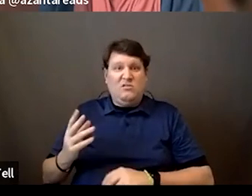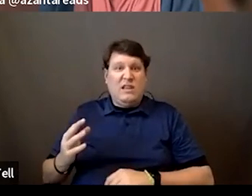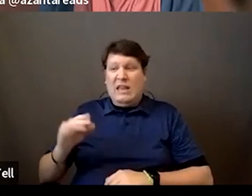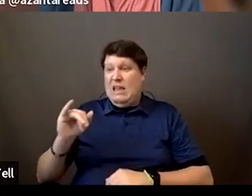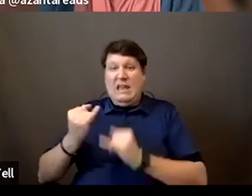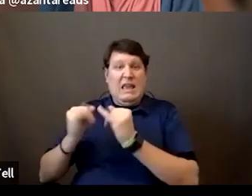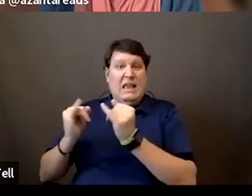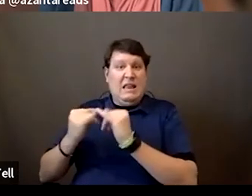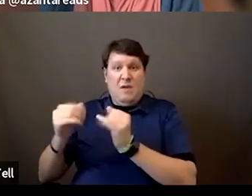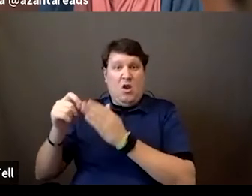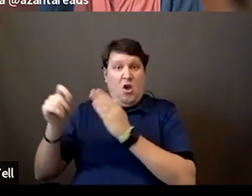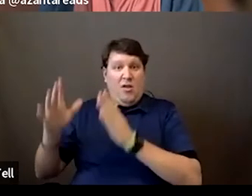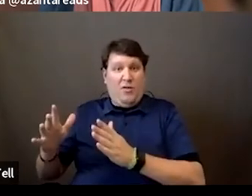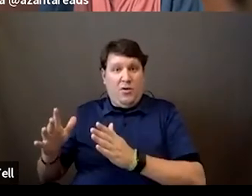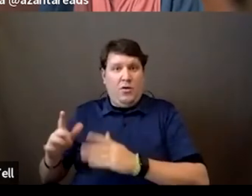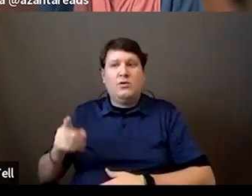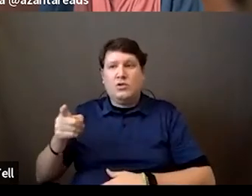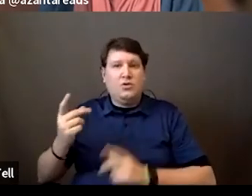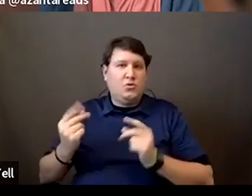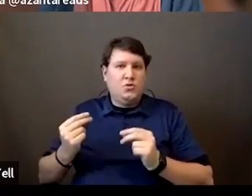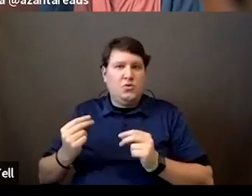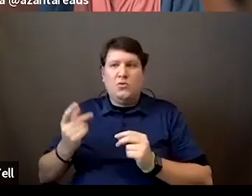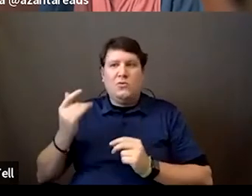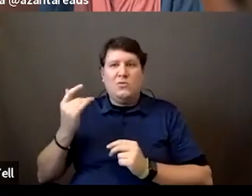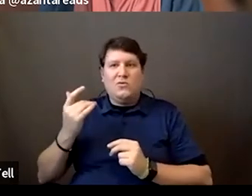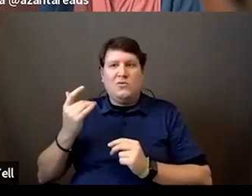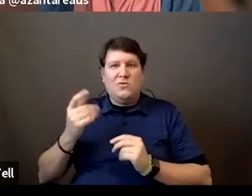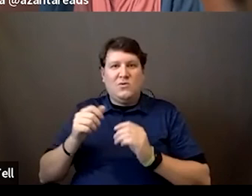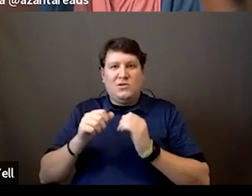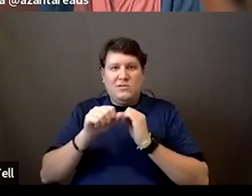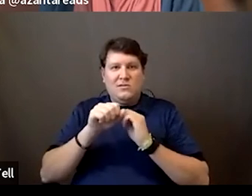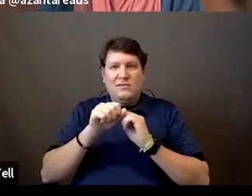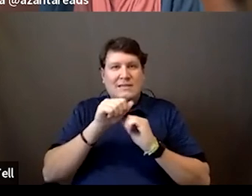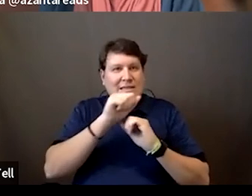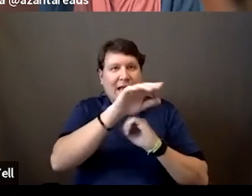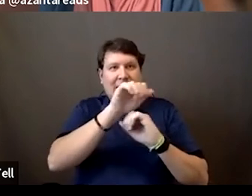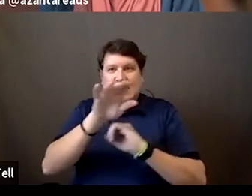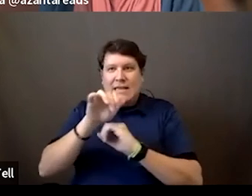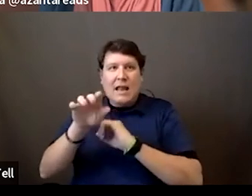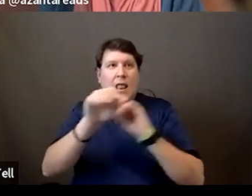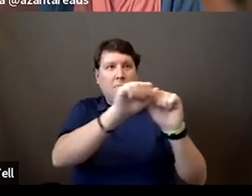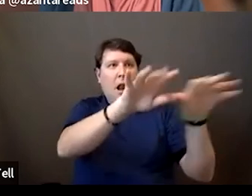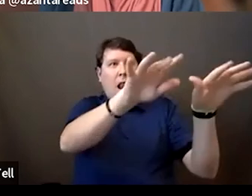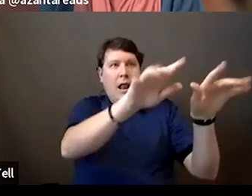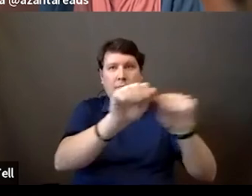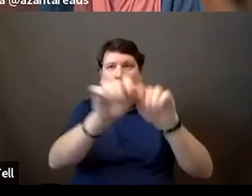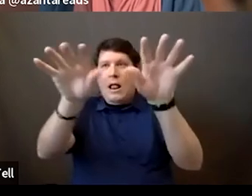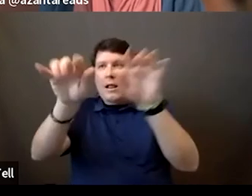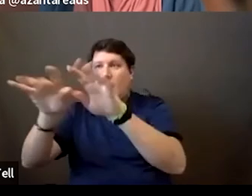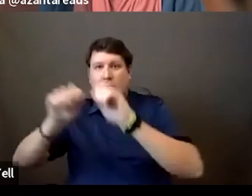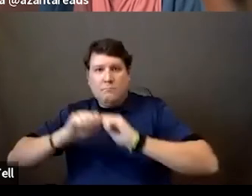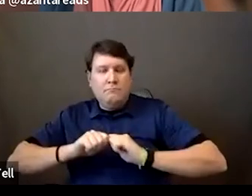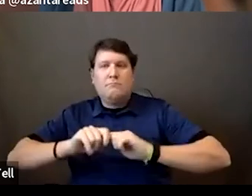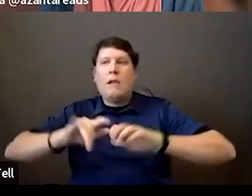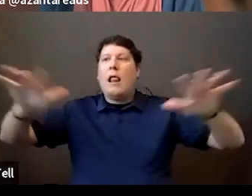But it's just the power of Book Talk. I don't think it matters small presses or indie anything, because we've seen indie authors blow up,